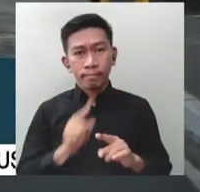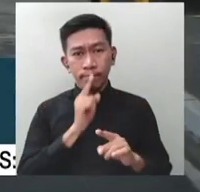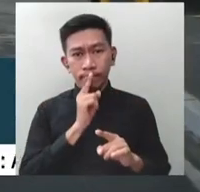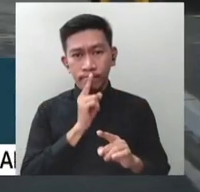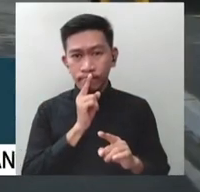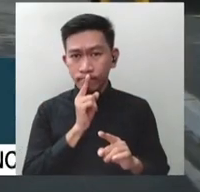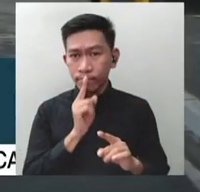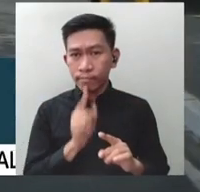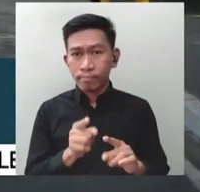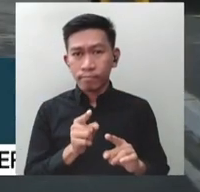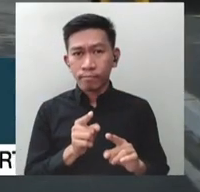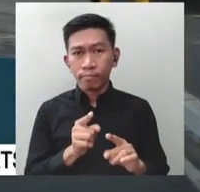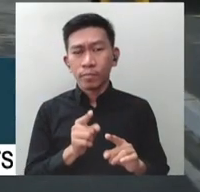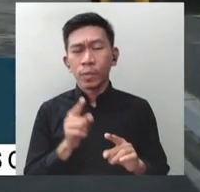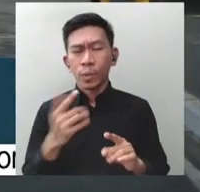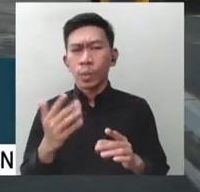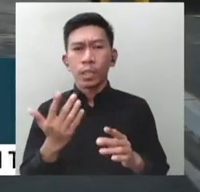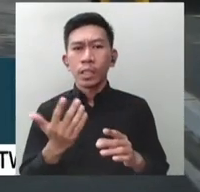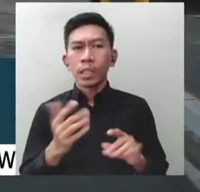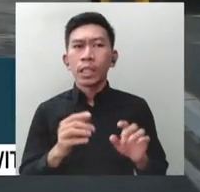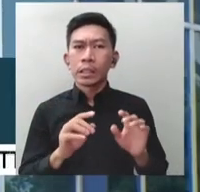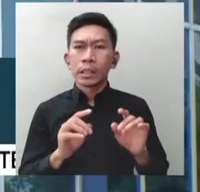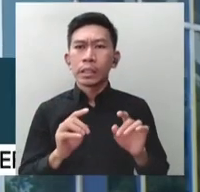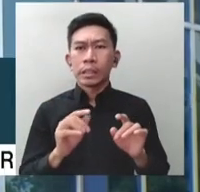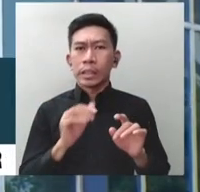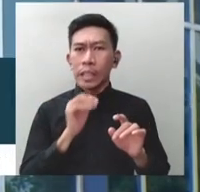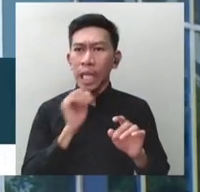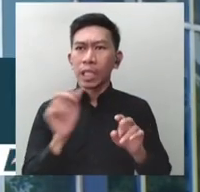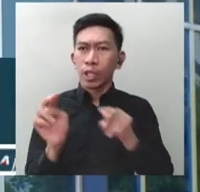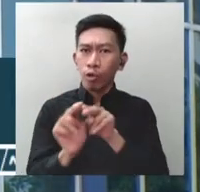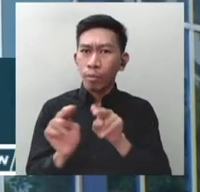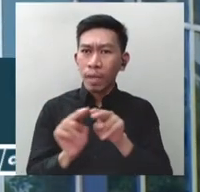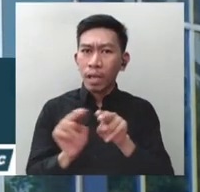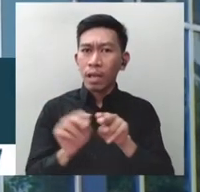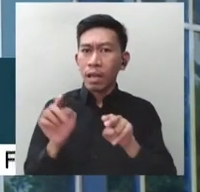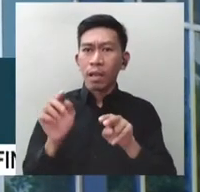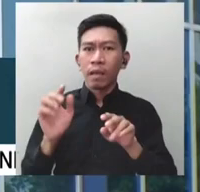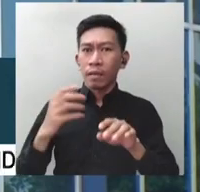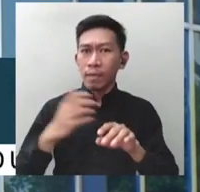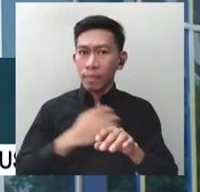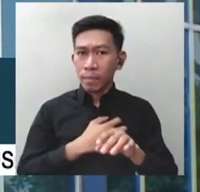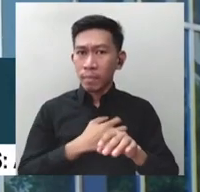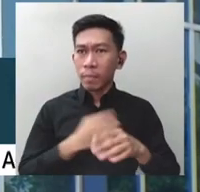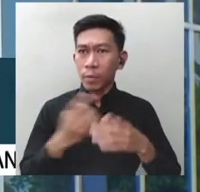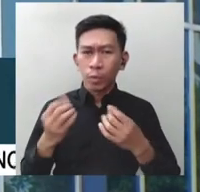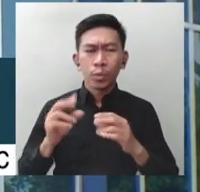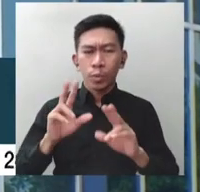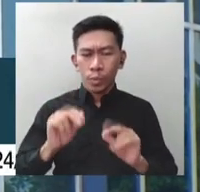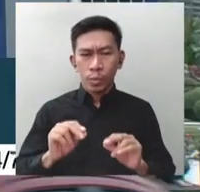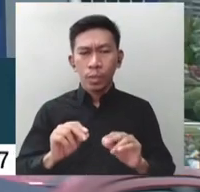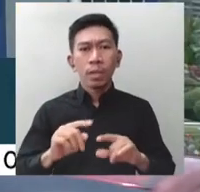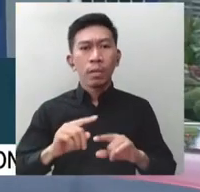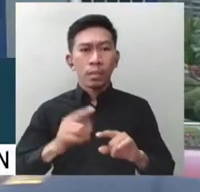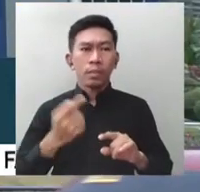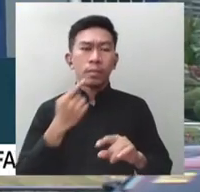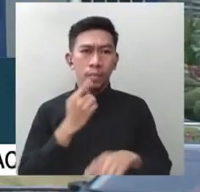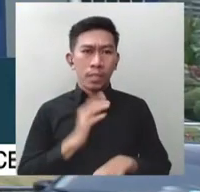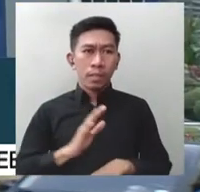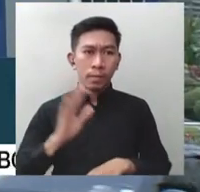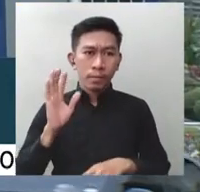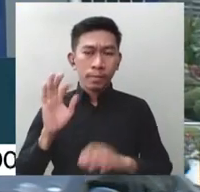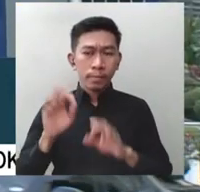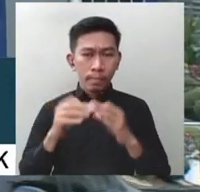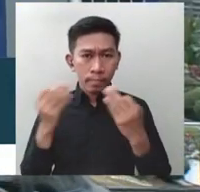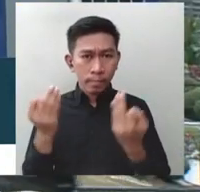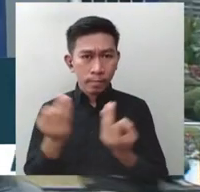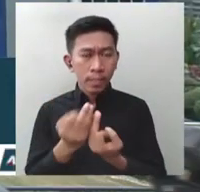we still consider this an isolated case. This is not really the policy and norms within the PNP organization. And we want to assure not only the family but the public